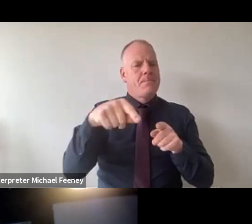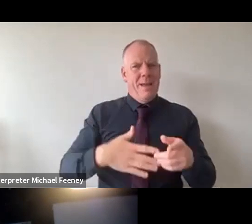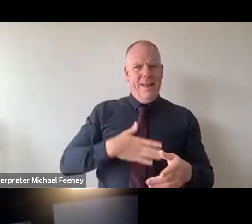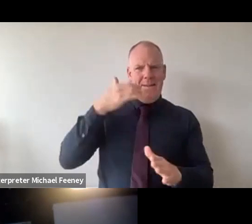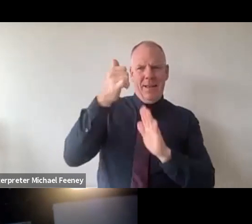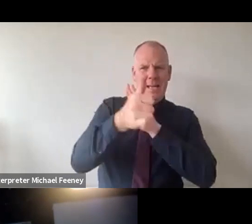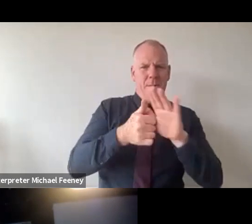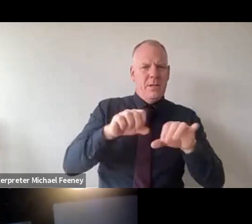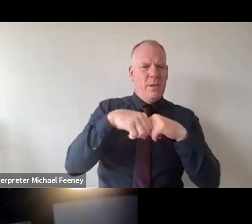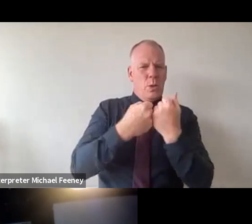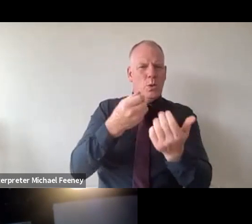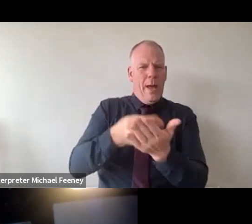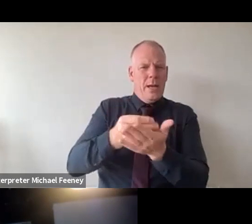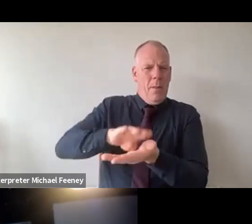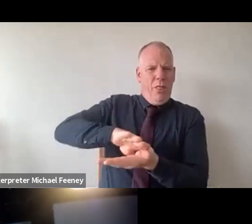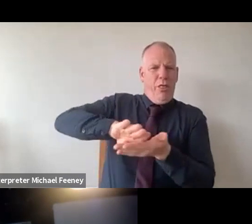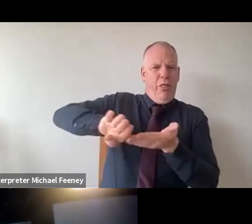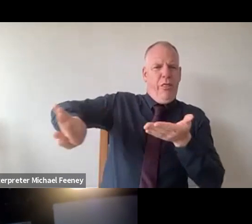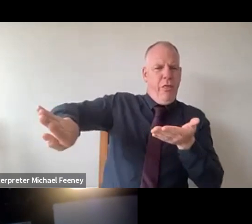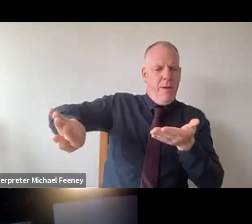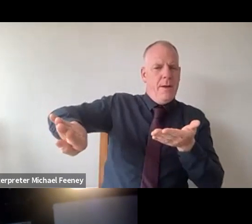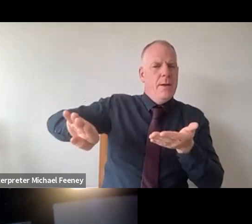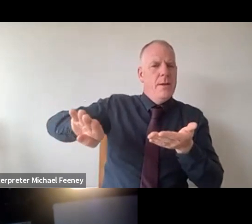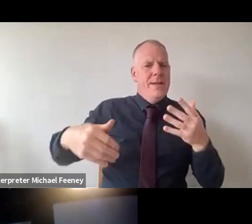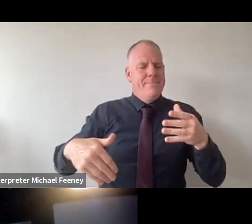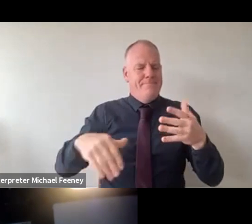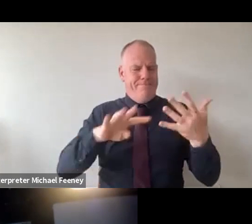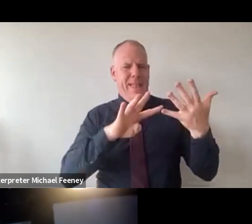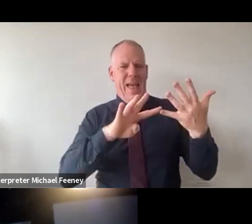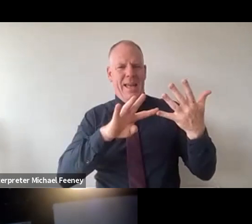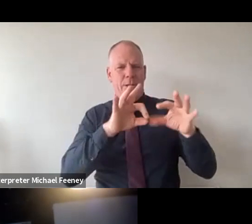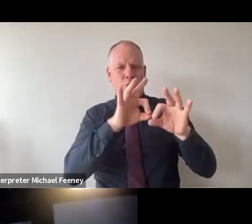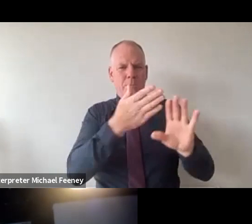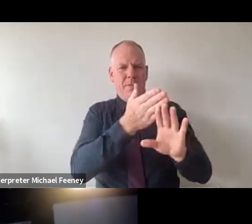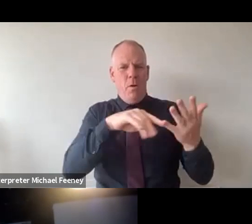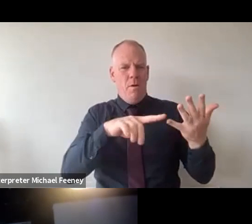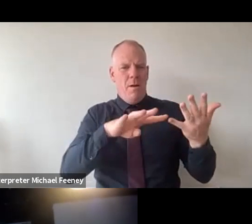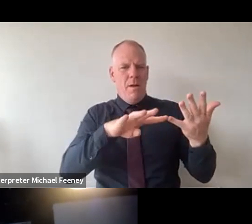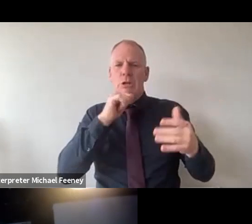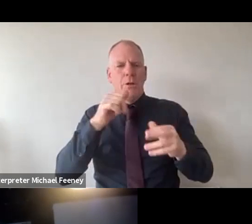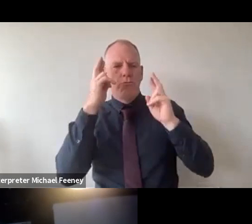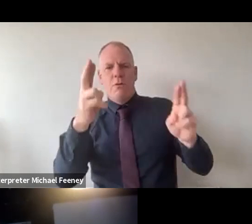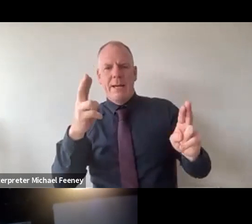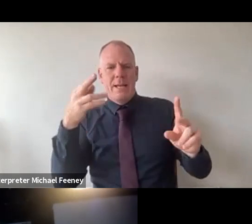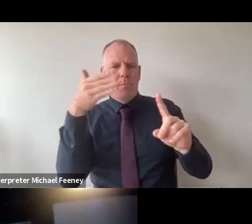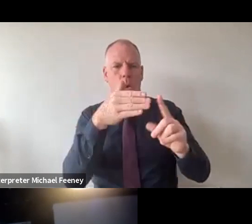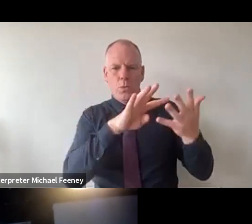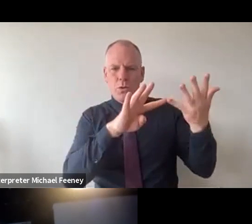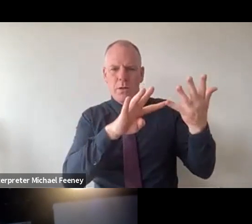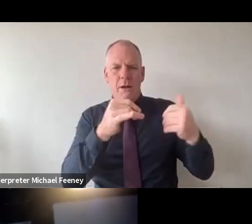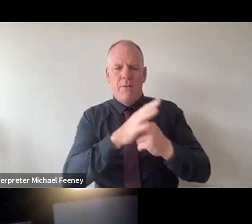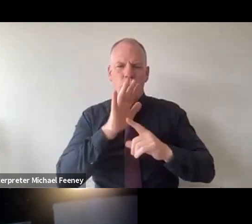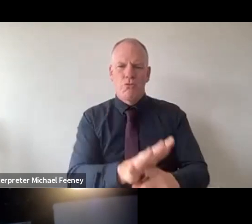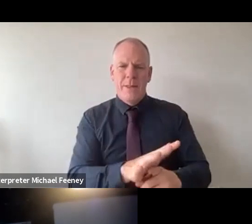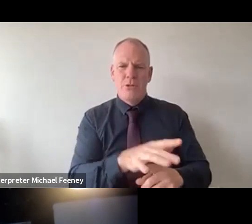been exclusionary thing with the 9 grounds that we've never had a rights-based approach to address a lot of the discrimination we